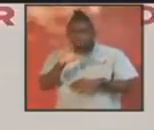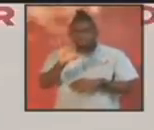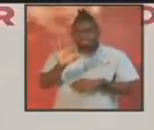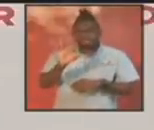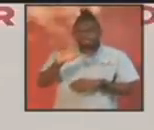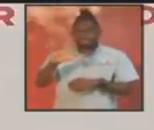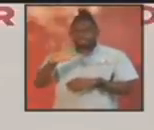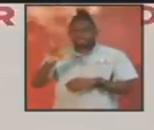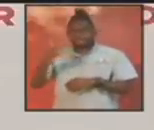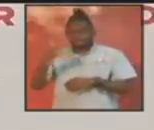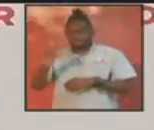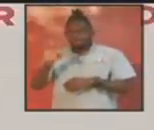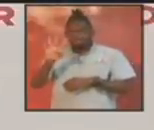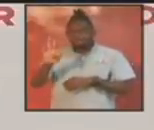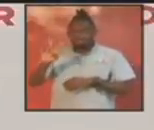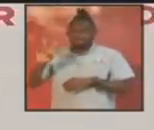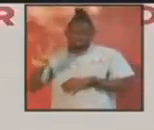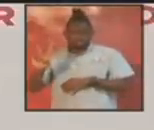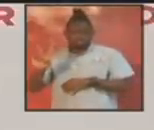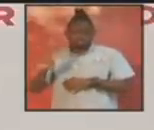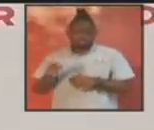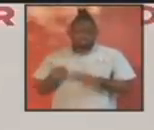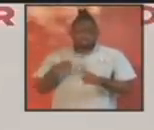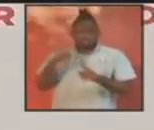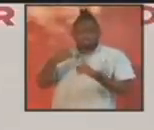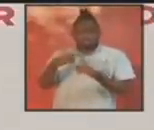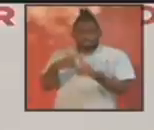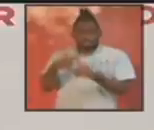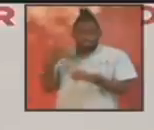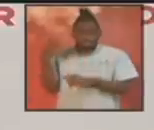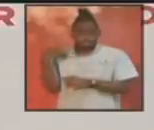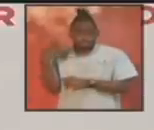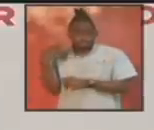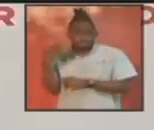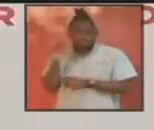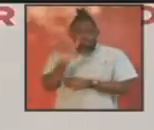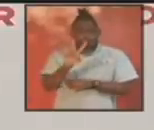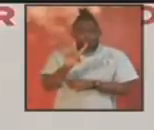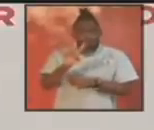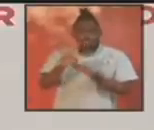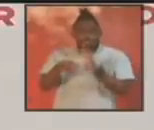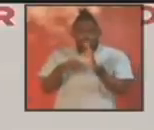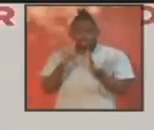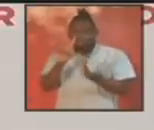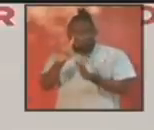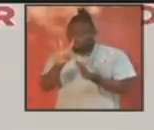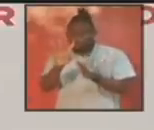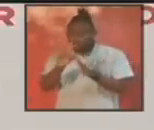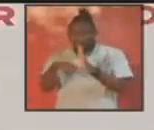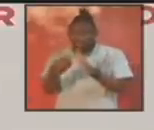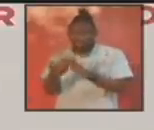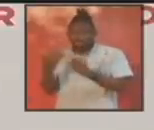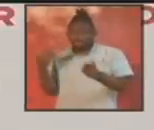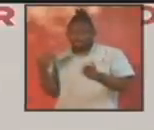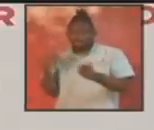95,342. Our positives over the last 24 hours are 4, taking our total up since March 12